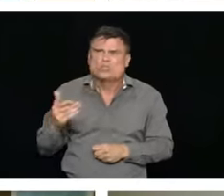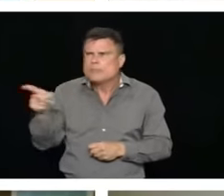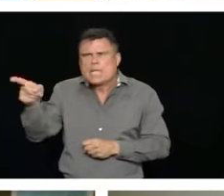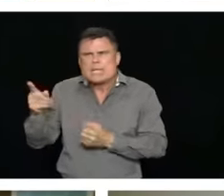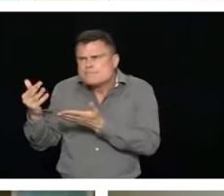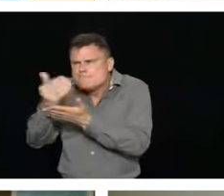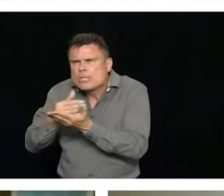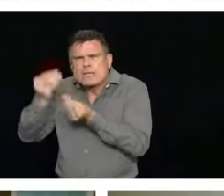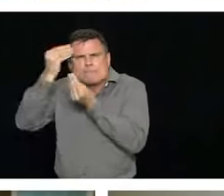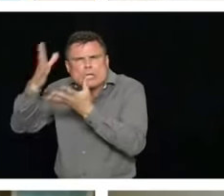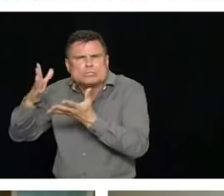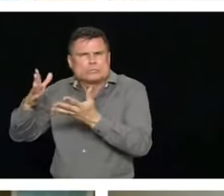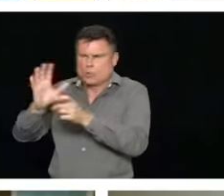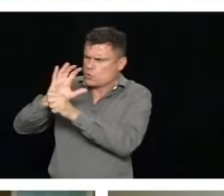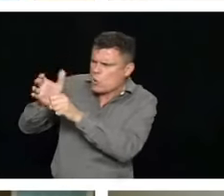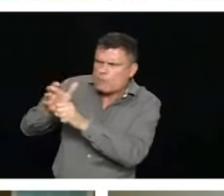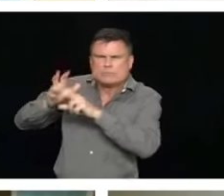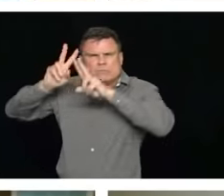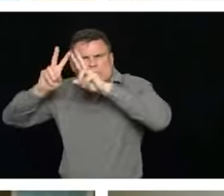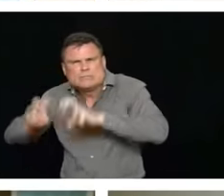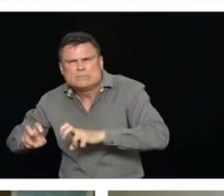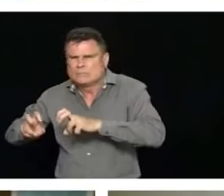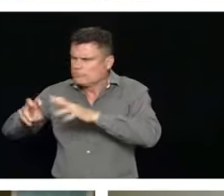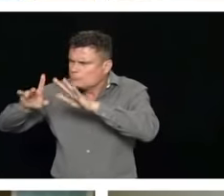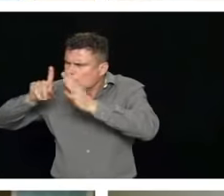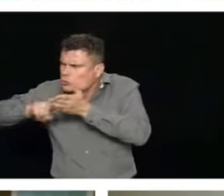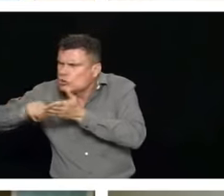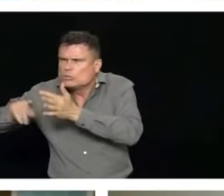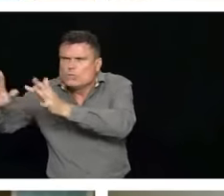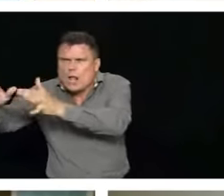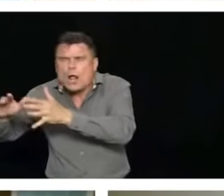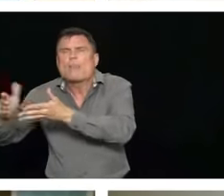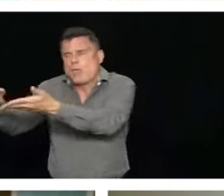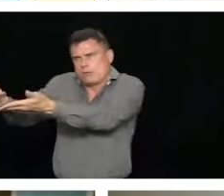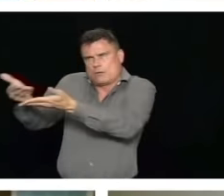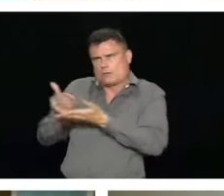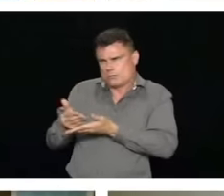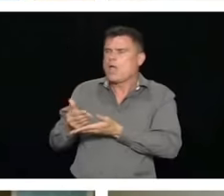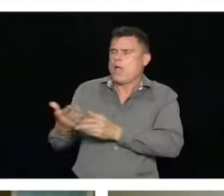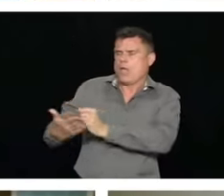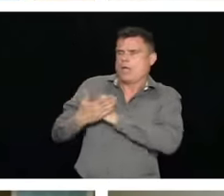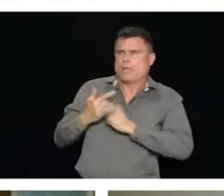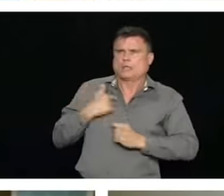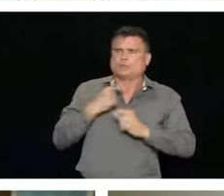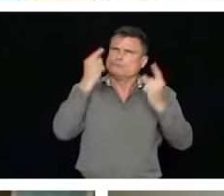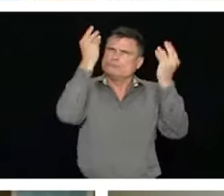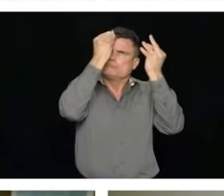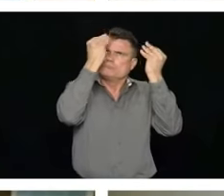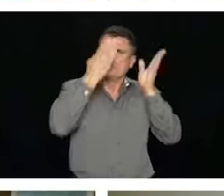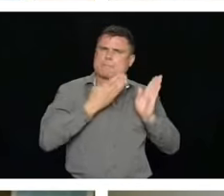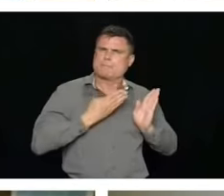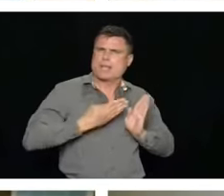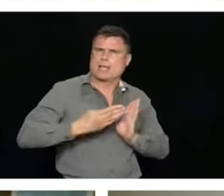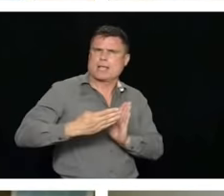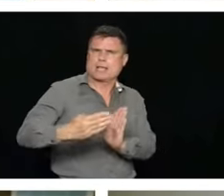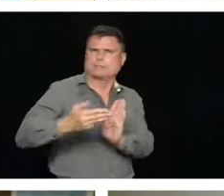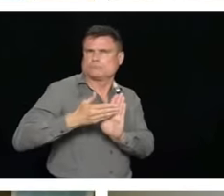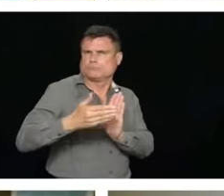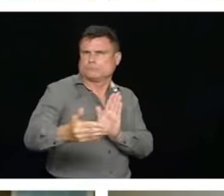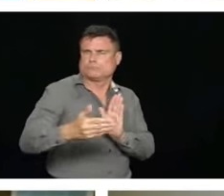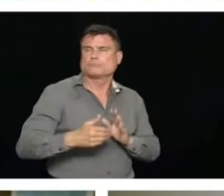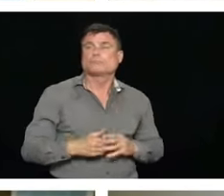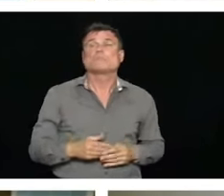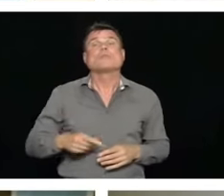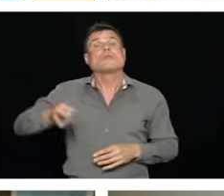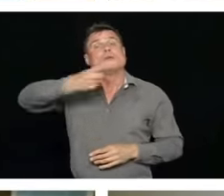what you see in some of the guidelines we've developed. The other thing that's really important is for us to keep an eye on the literature. There's a team at